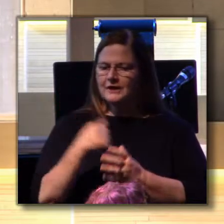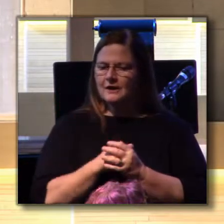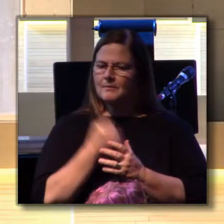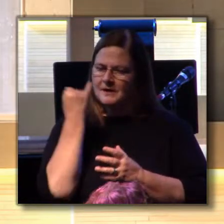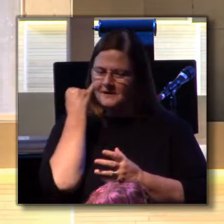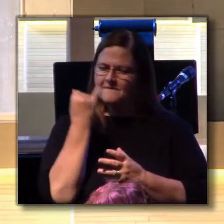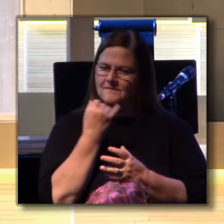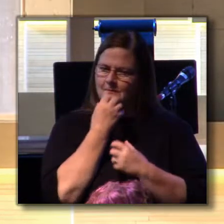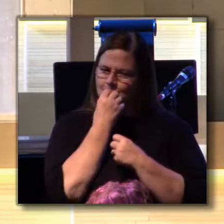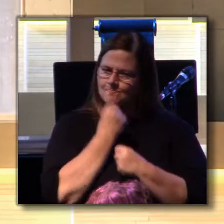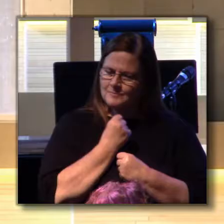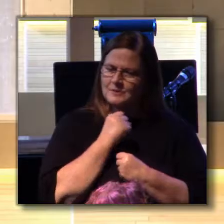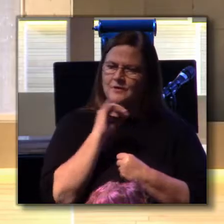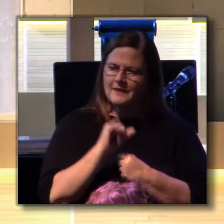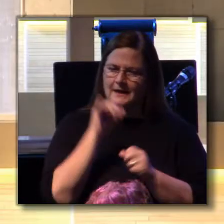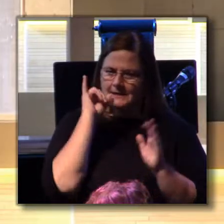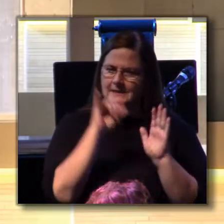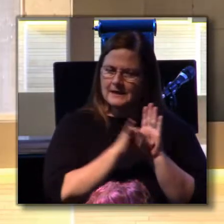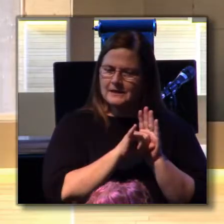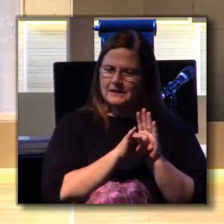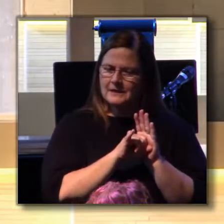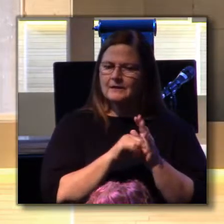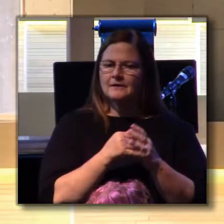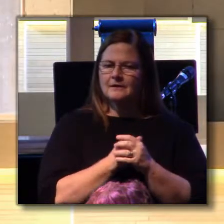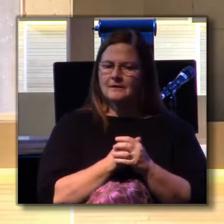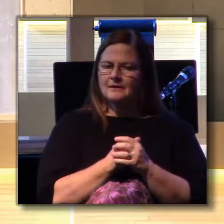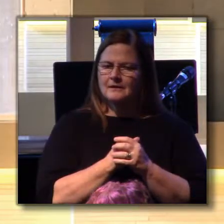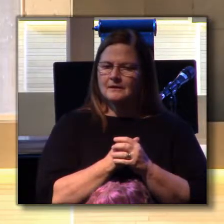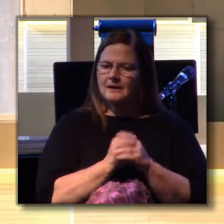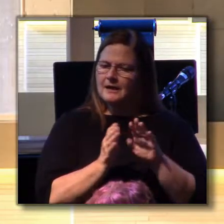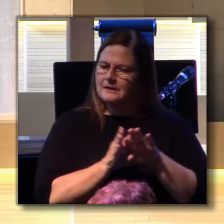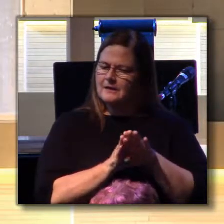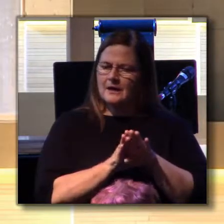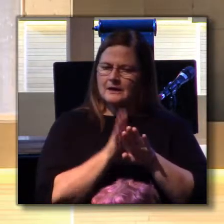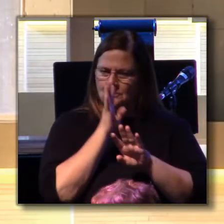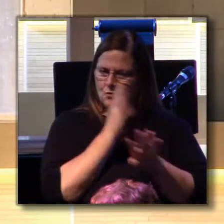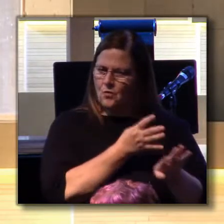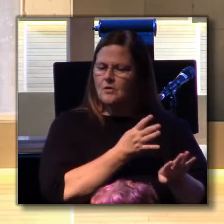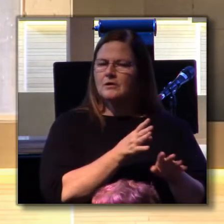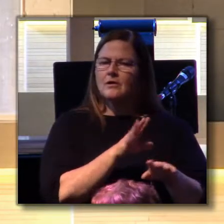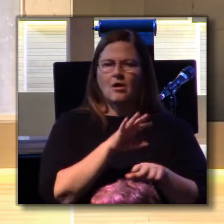the exclusion of all else, that would be sufficient.